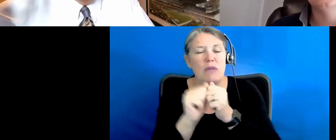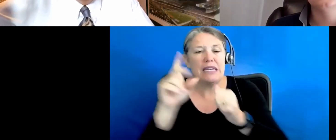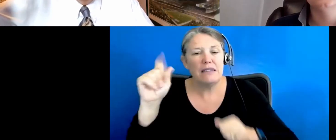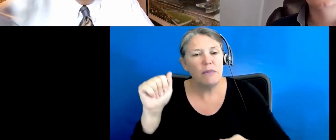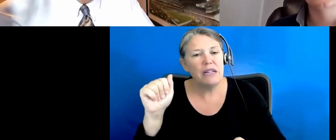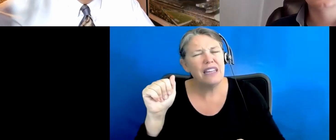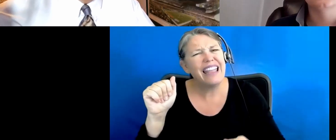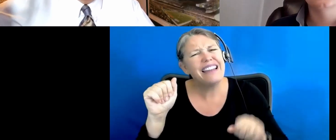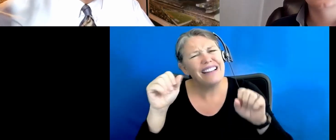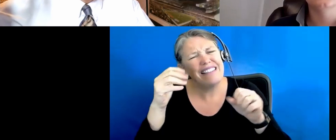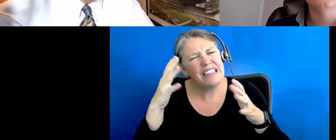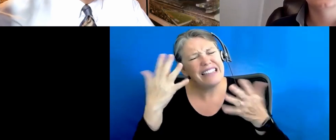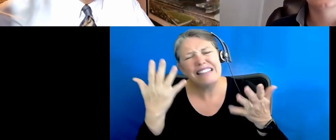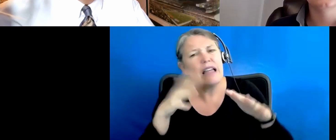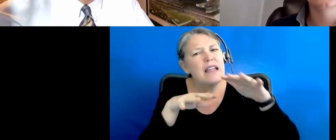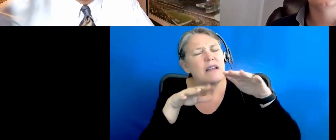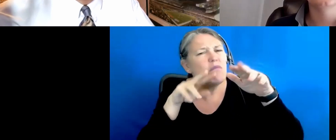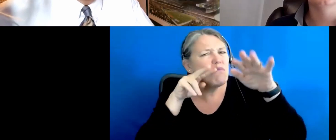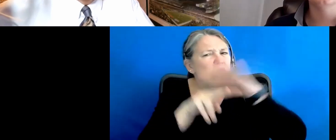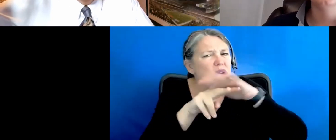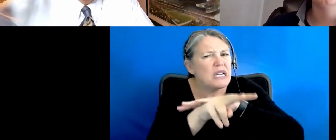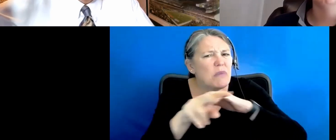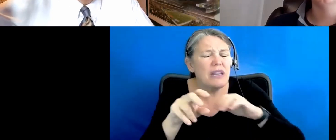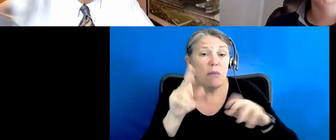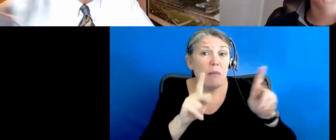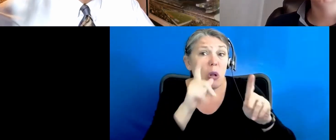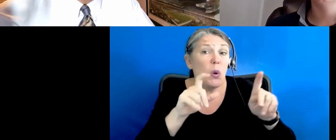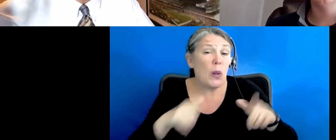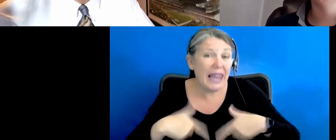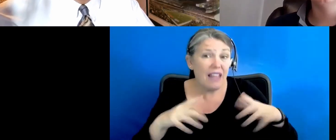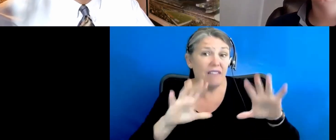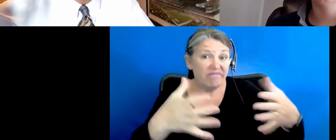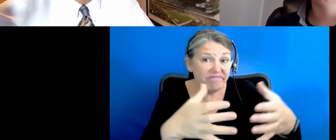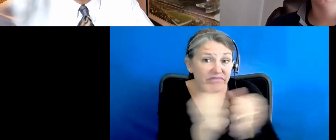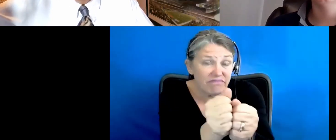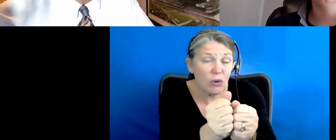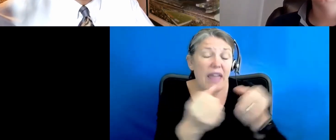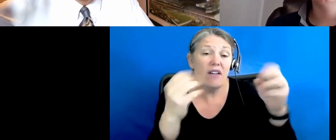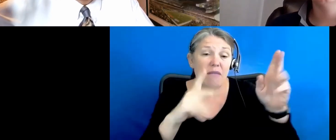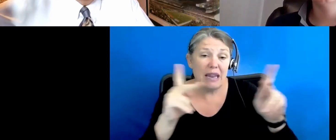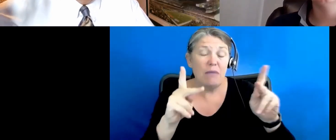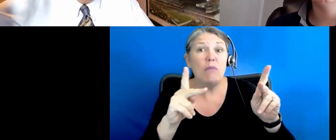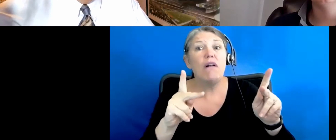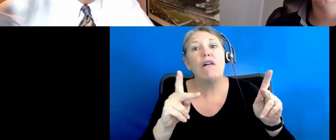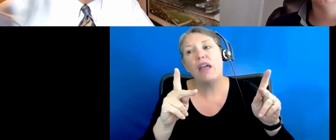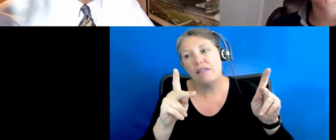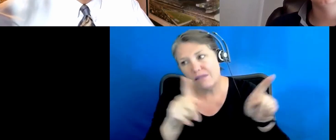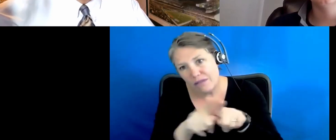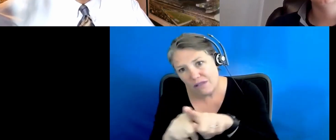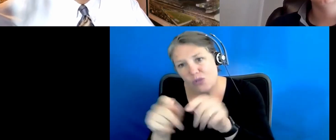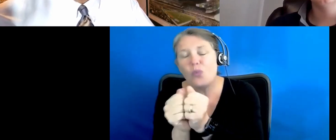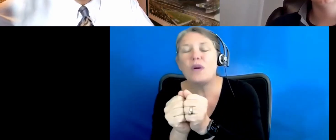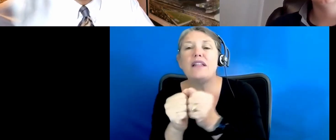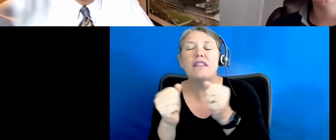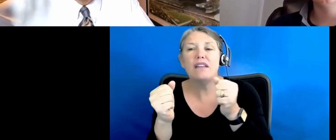high percentage of people with disabilities that live in congregate settings. Predictable given the decades of neglect and inattention